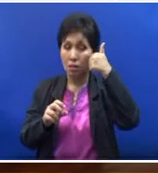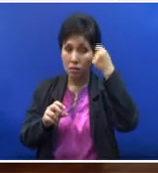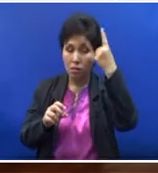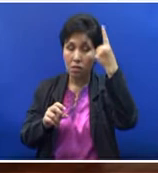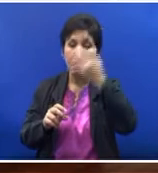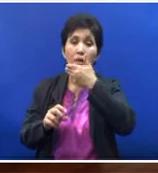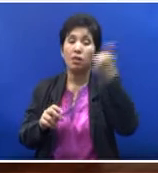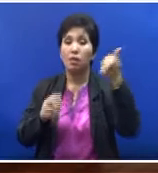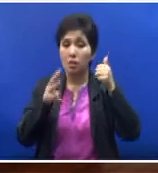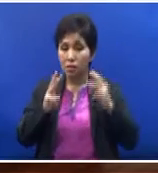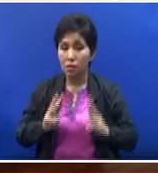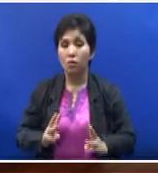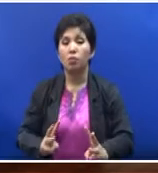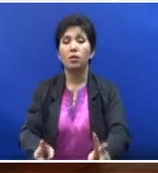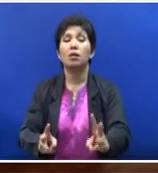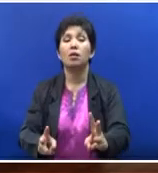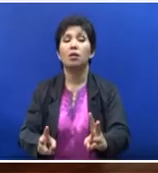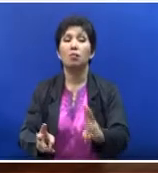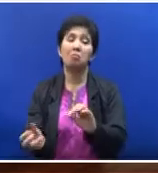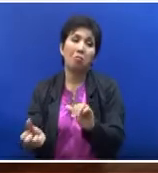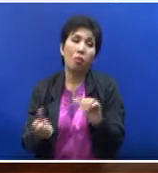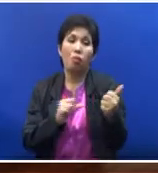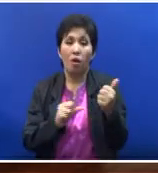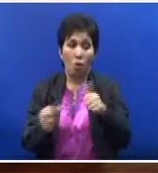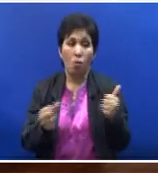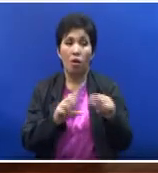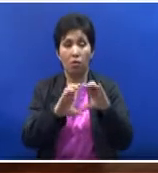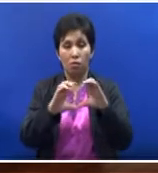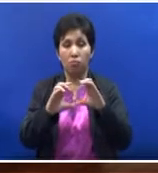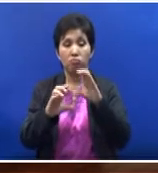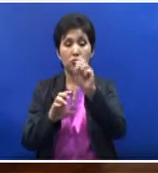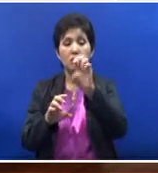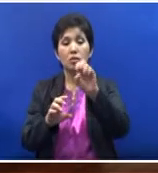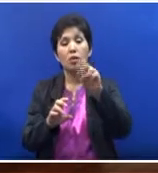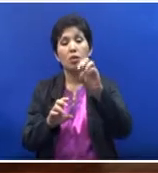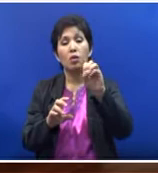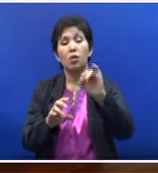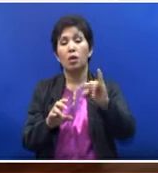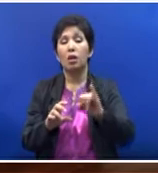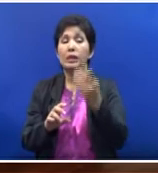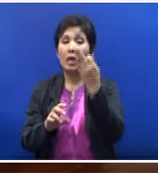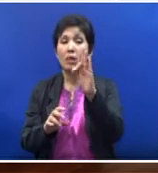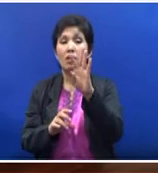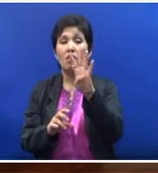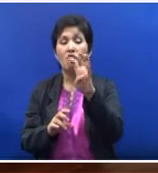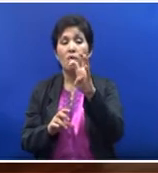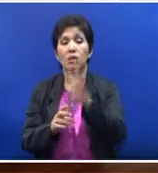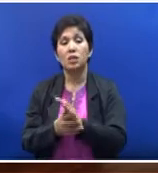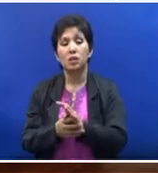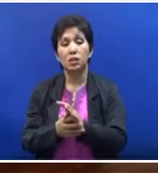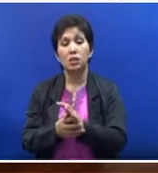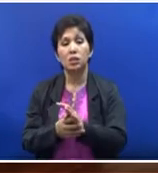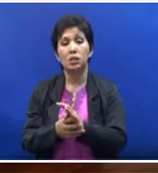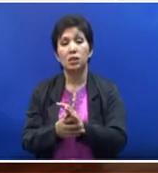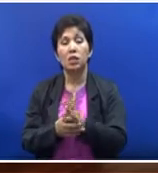of thinking by those people. Okay, so that was in 1940s.